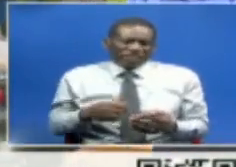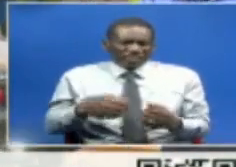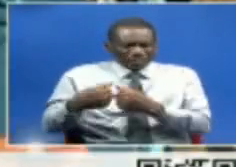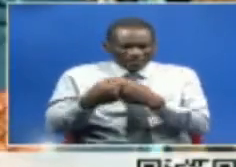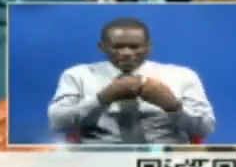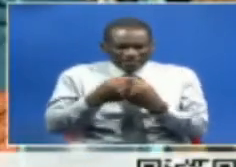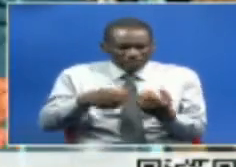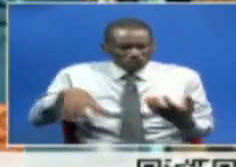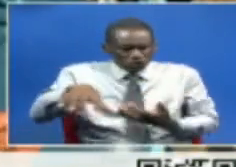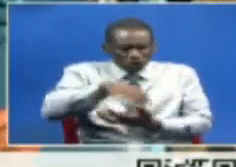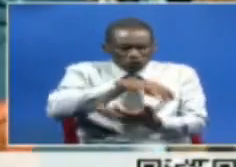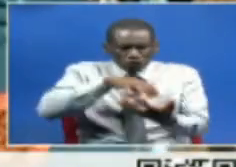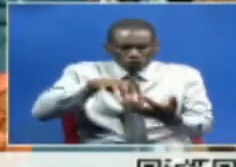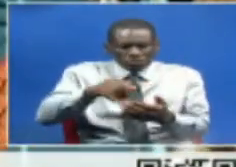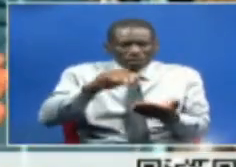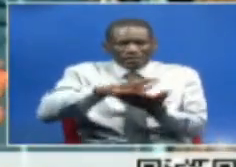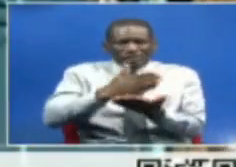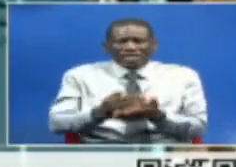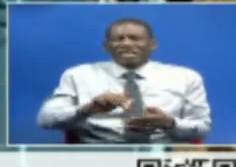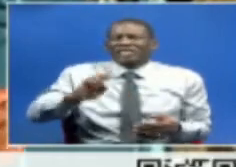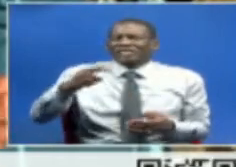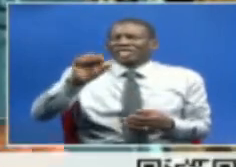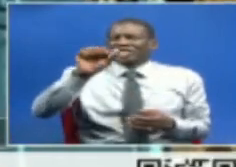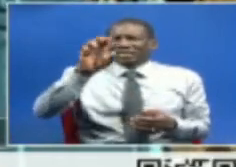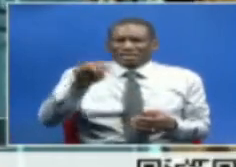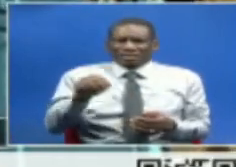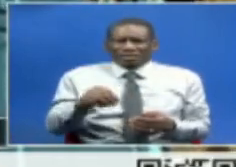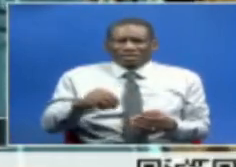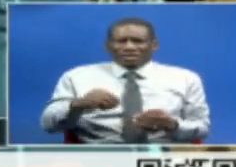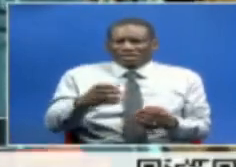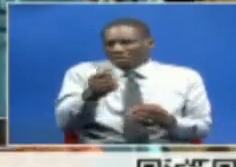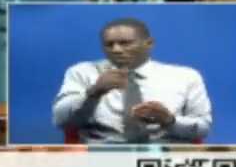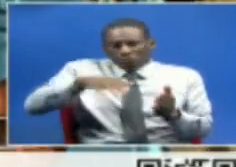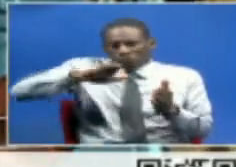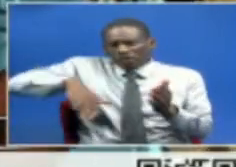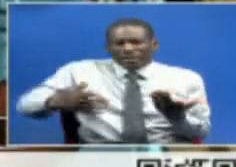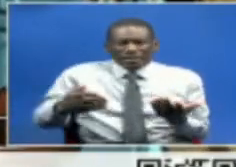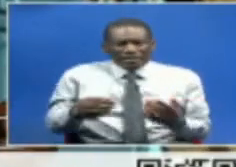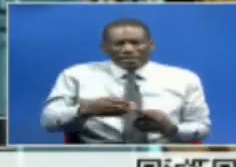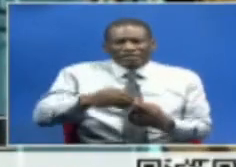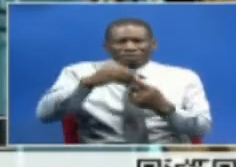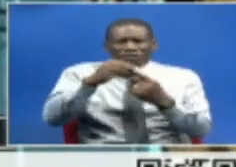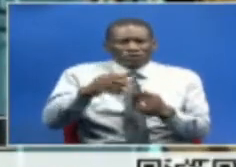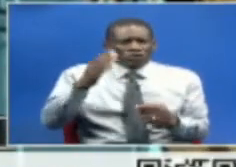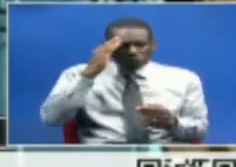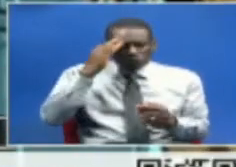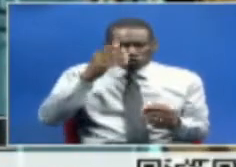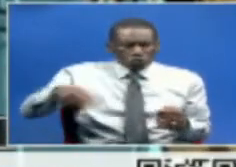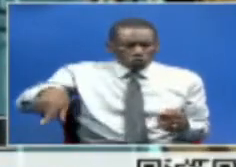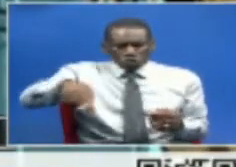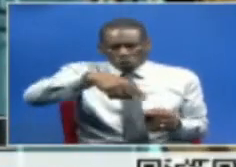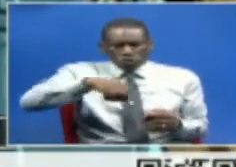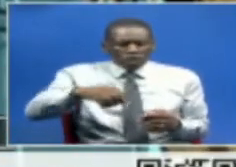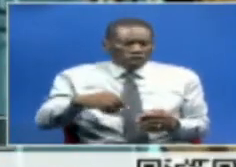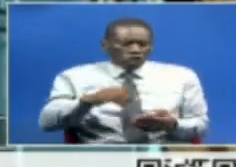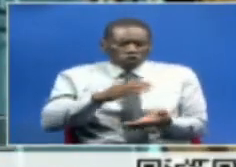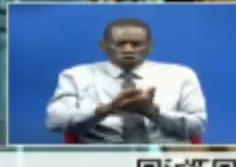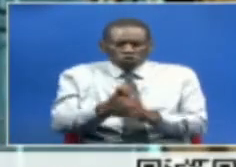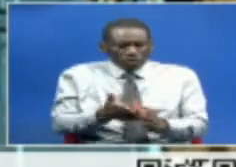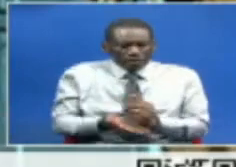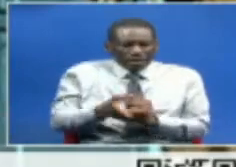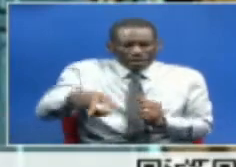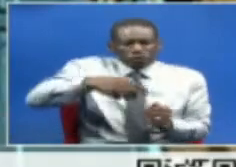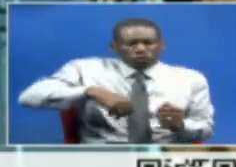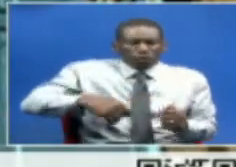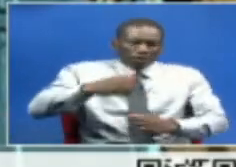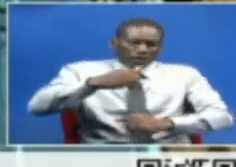sector. The second semester, they really delayed the money. More especially, you know, as nobody mwenyana tusaidia kulipa school fees,